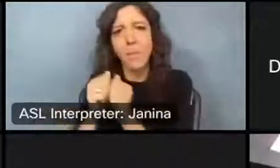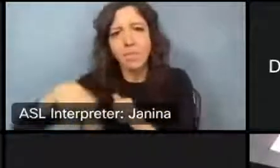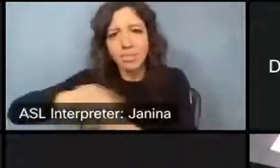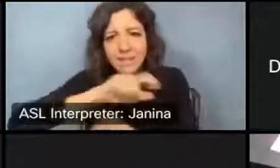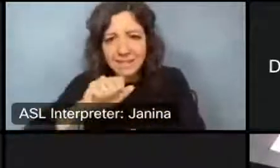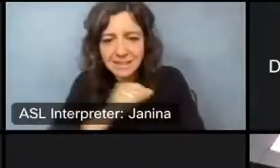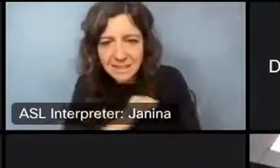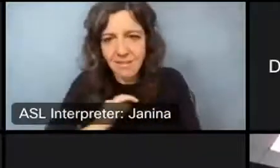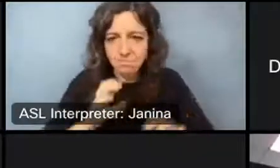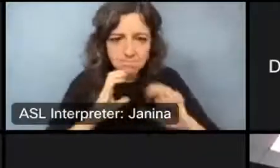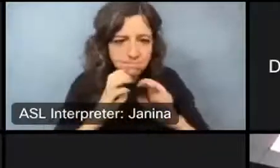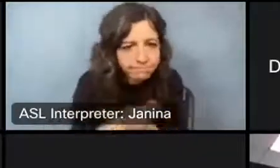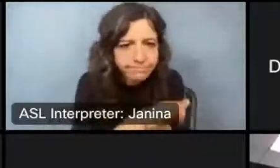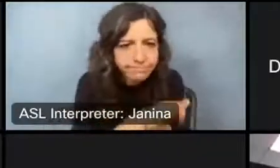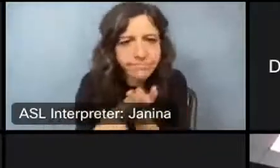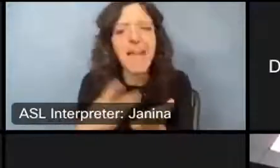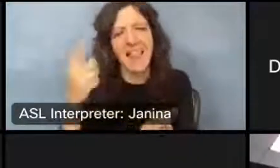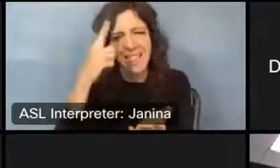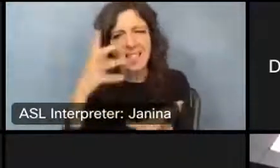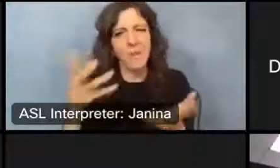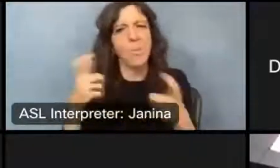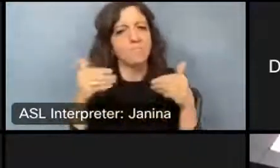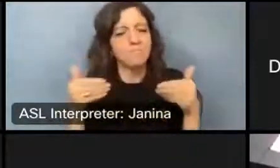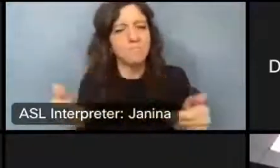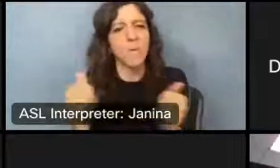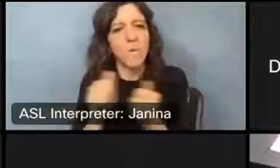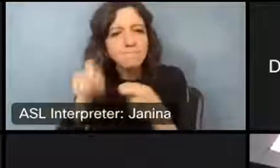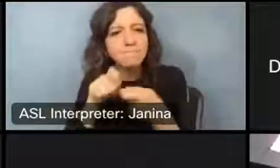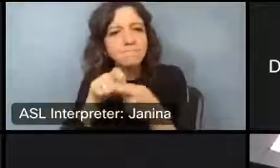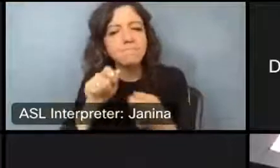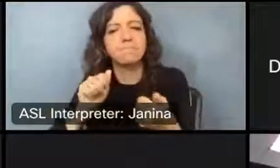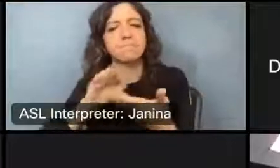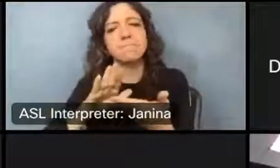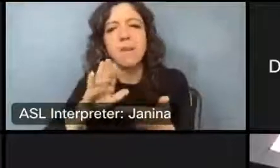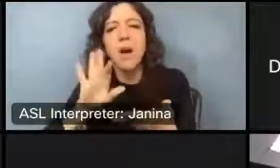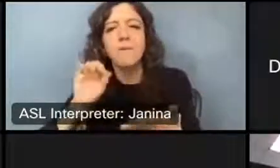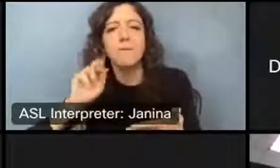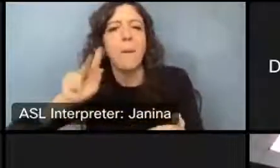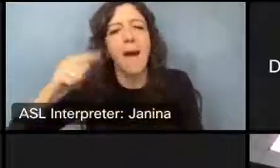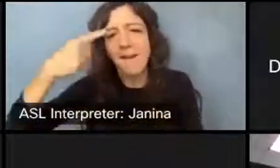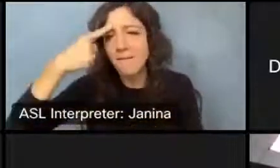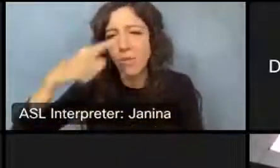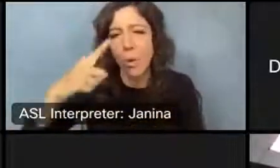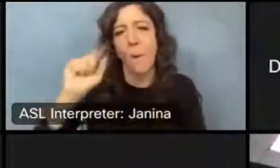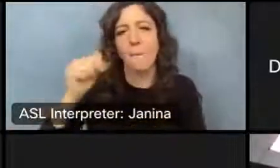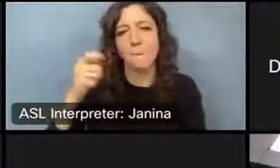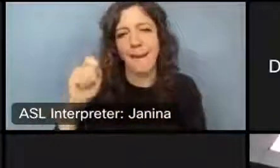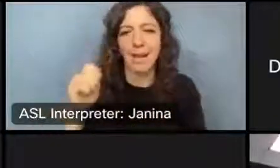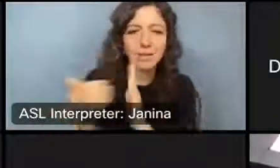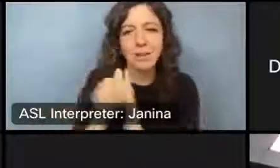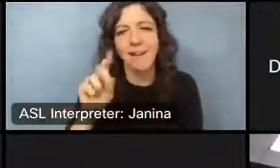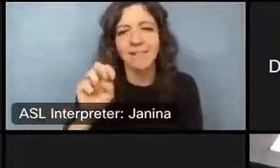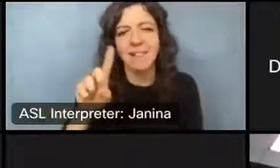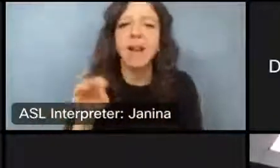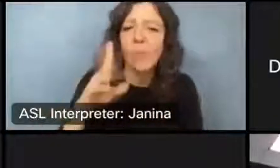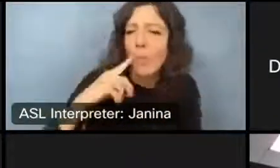are going to look at moving forward with a format for the one-page addendum, and so we'll go over that a little bit. We will discuss